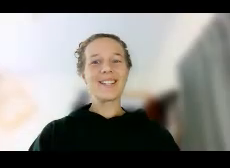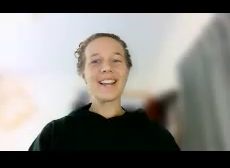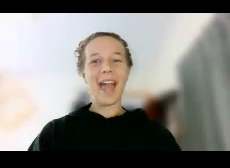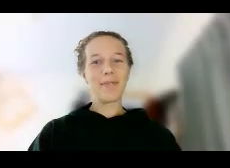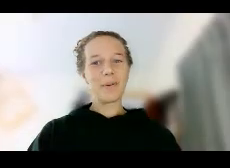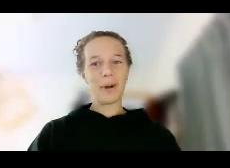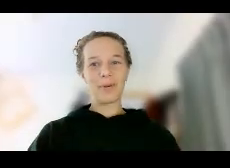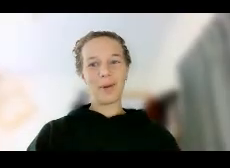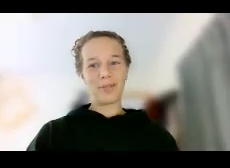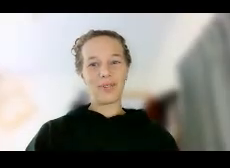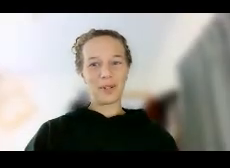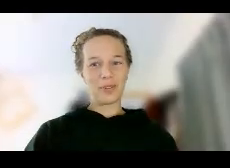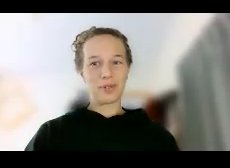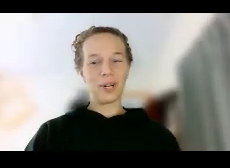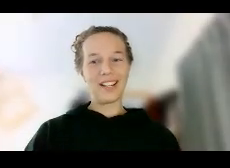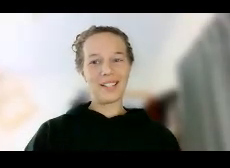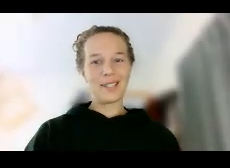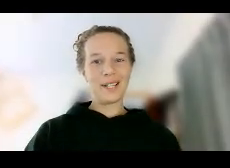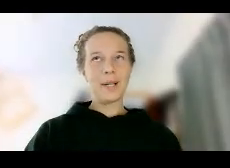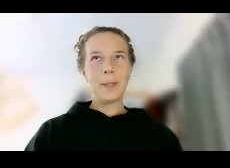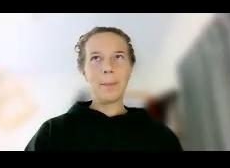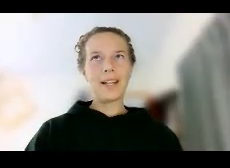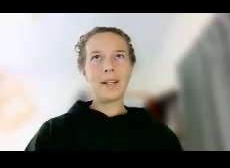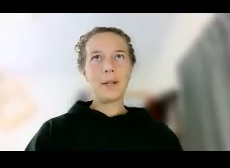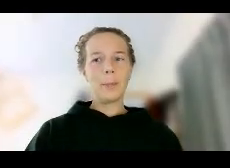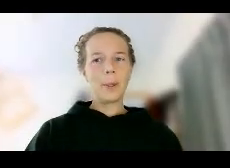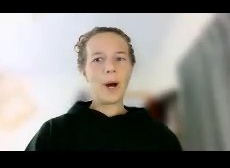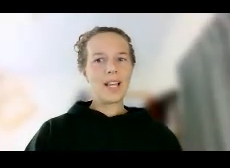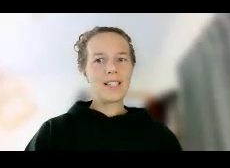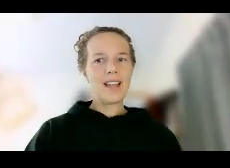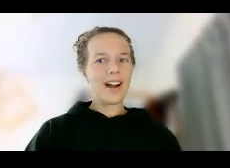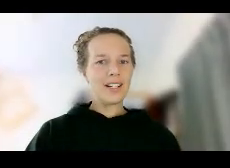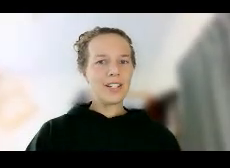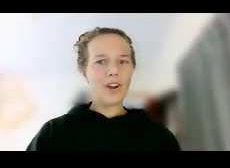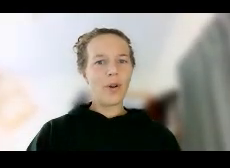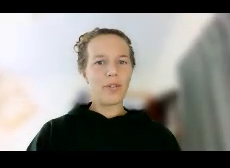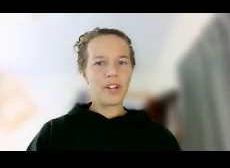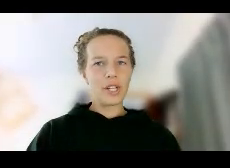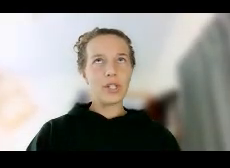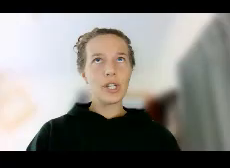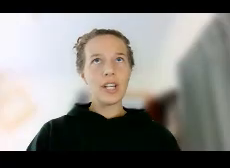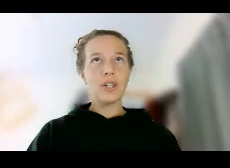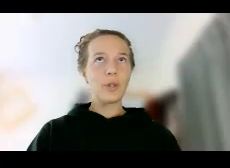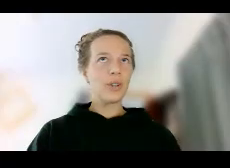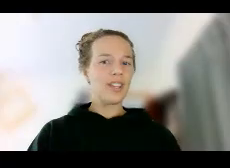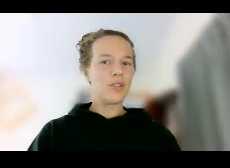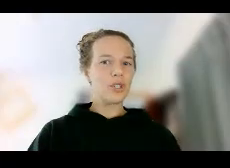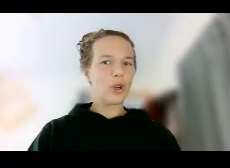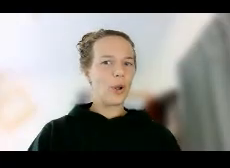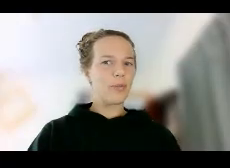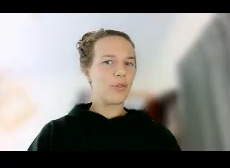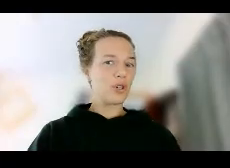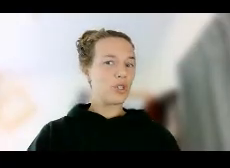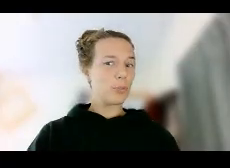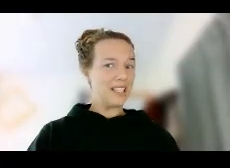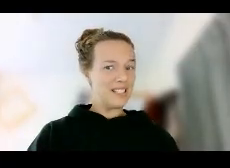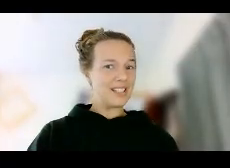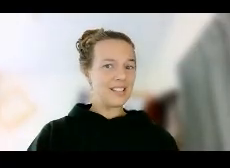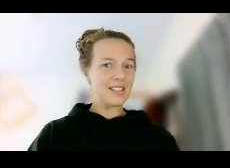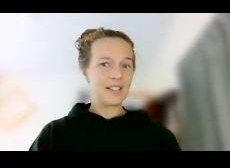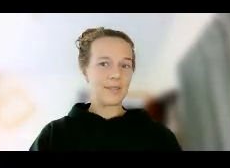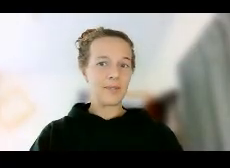Well, sounds like everyone would want forage fish for lunch. But because they aren't all fish, don't you think we should call them